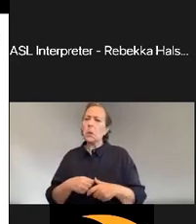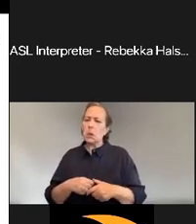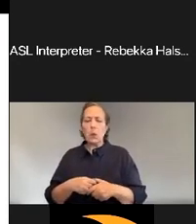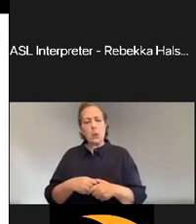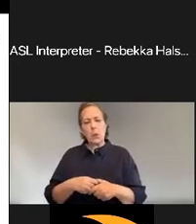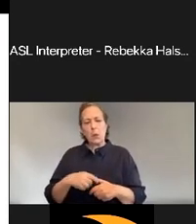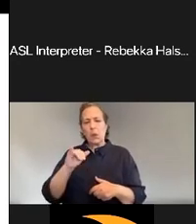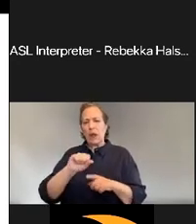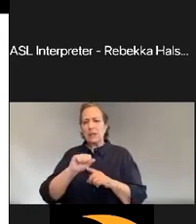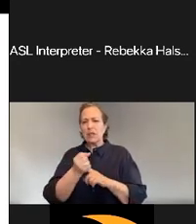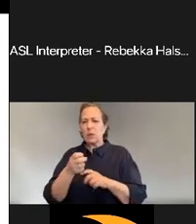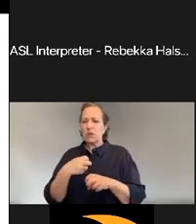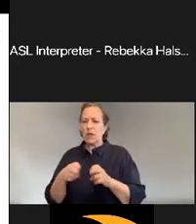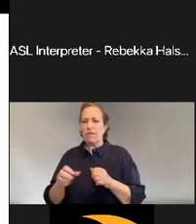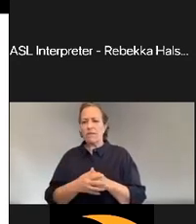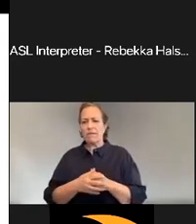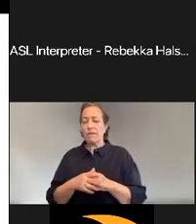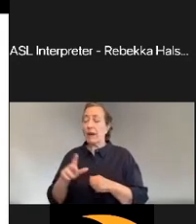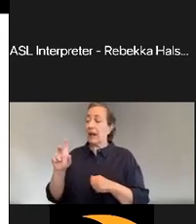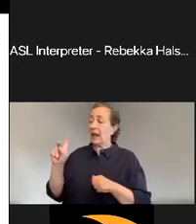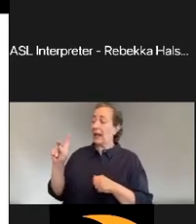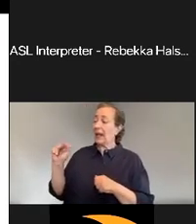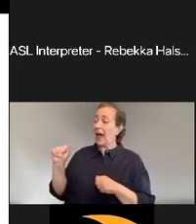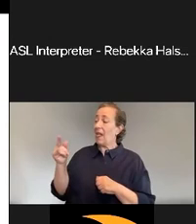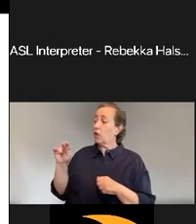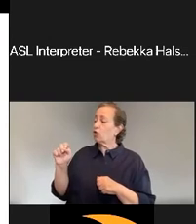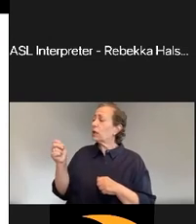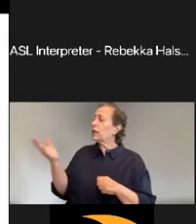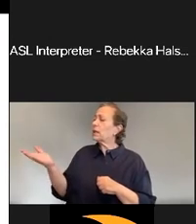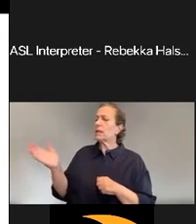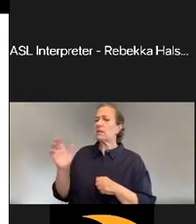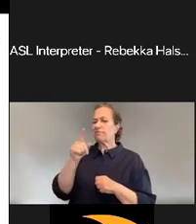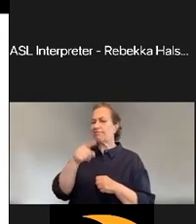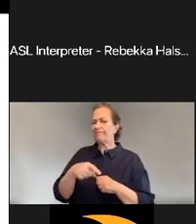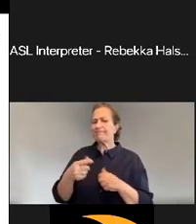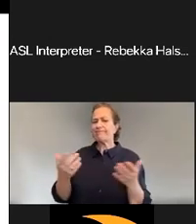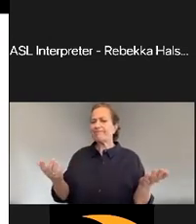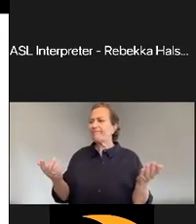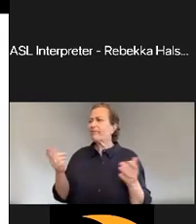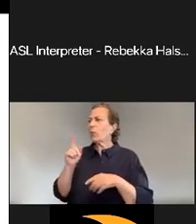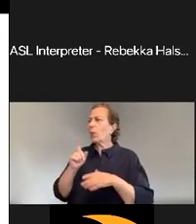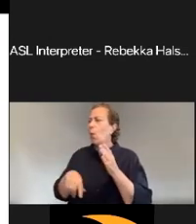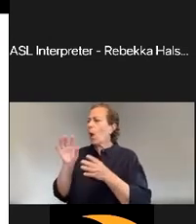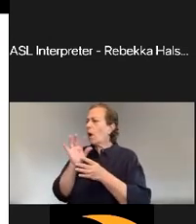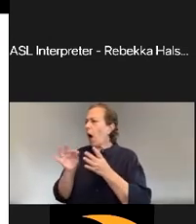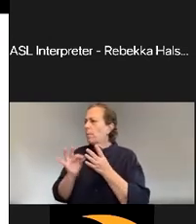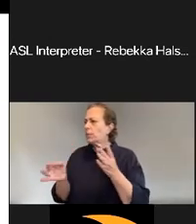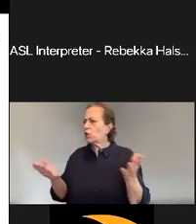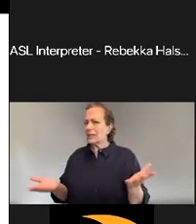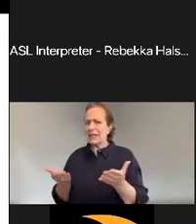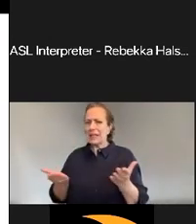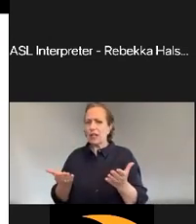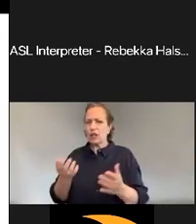curious, pose this question to Catherine. What options does the immigration attorney have for